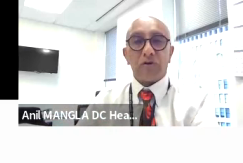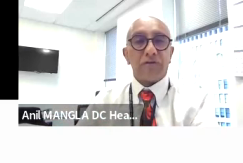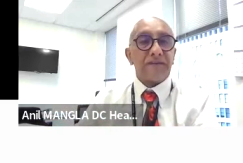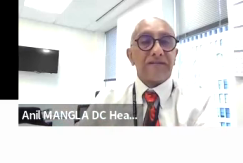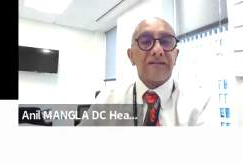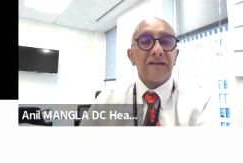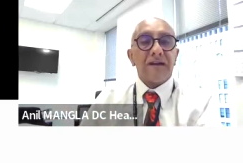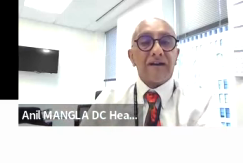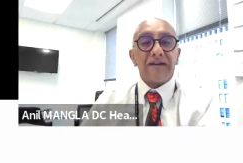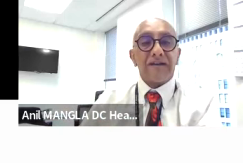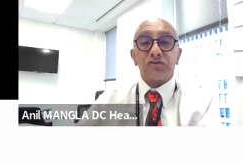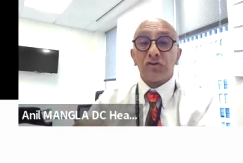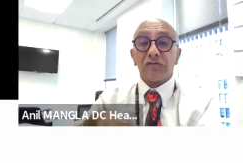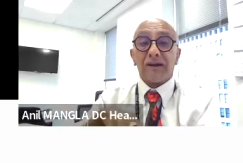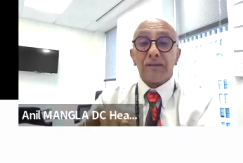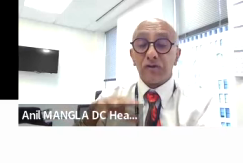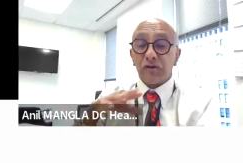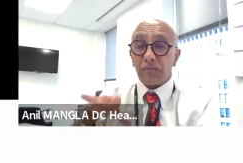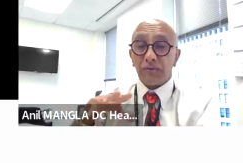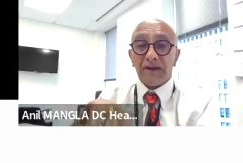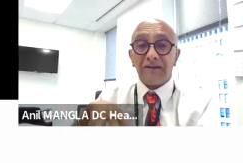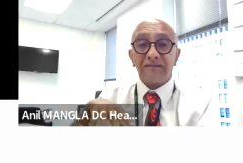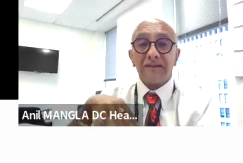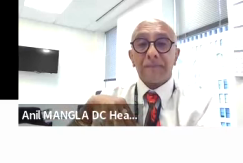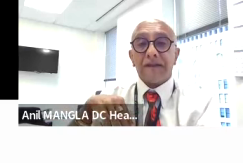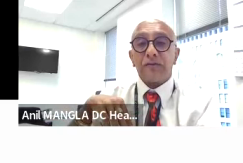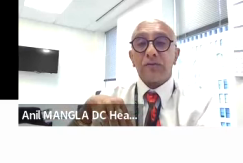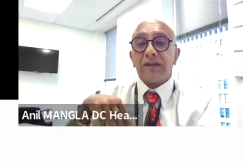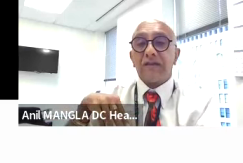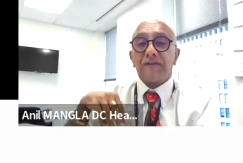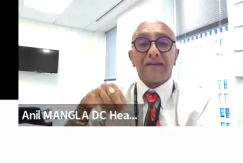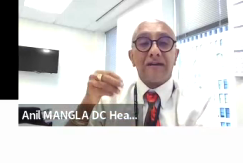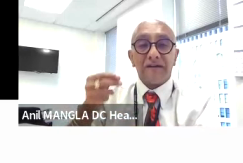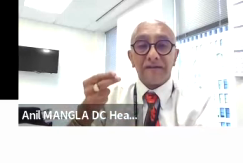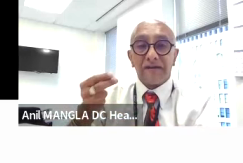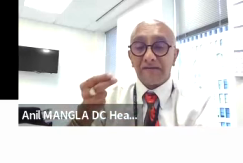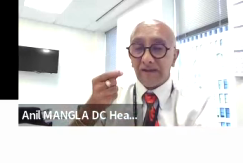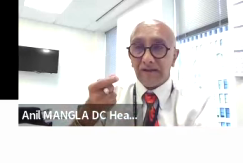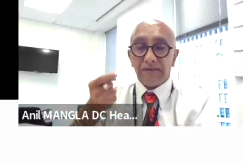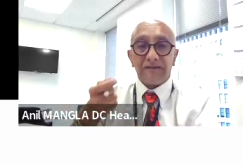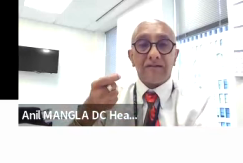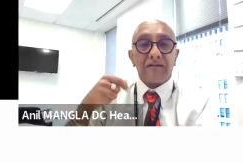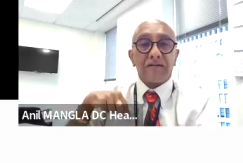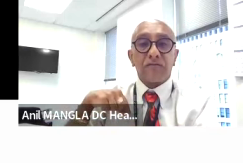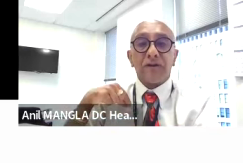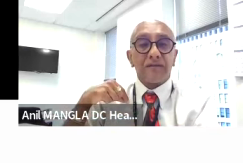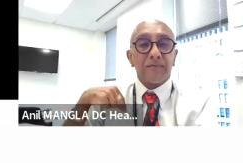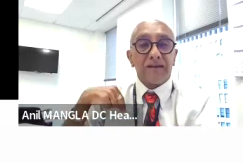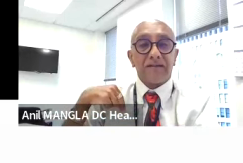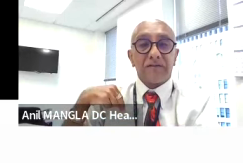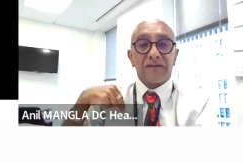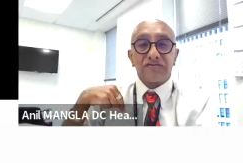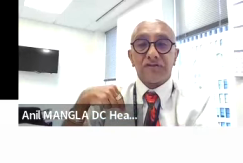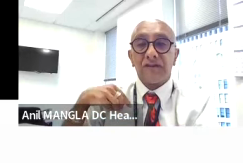and more of this. Individuals who are immunocompromised and who have had other really